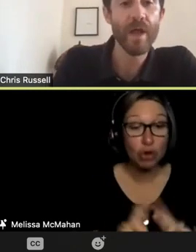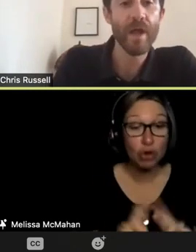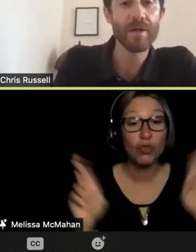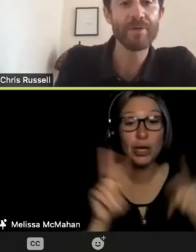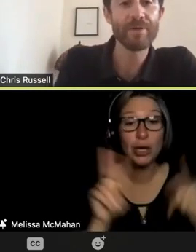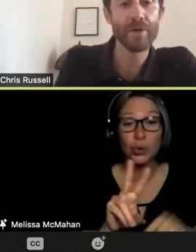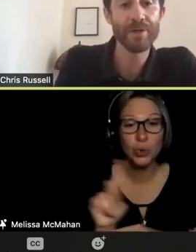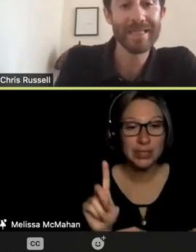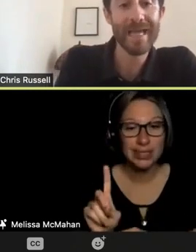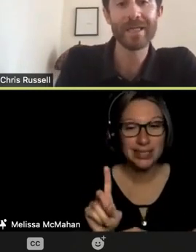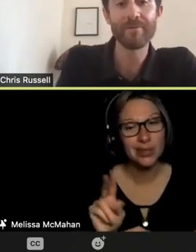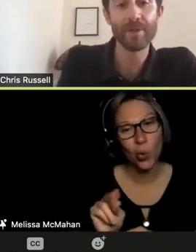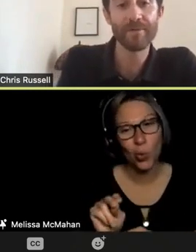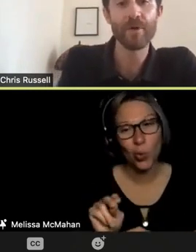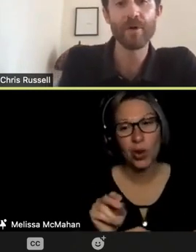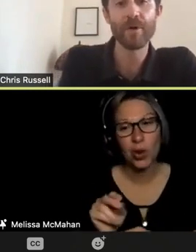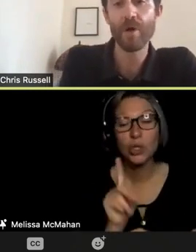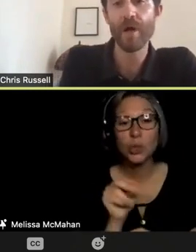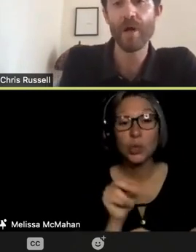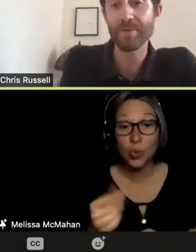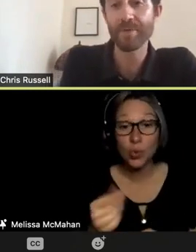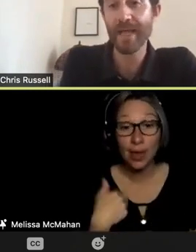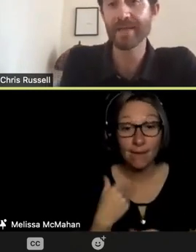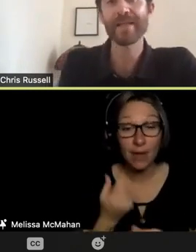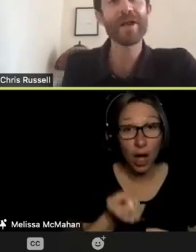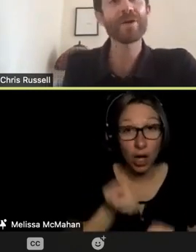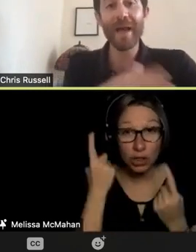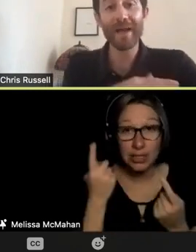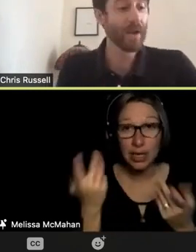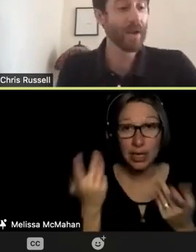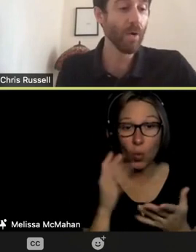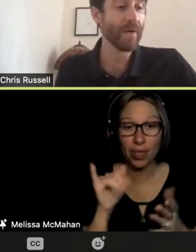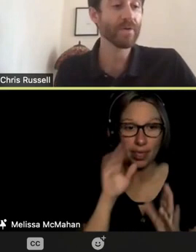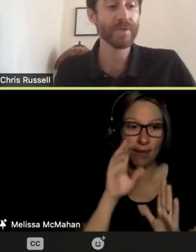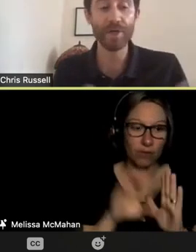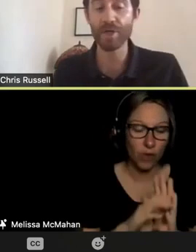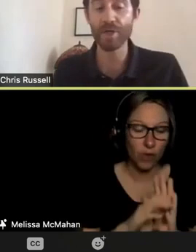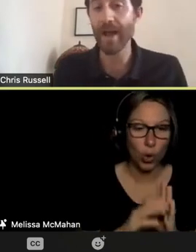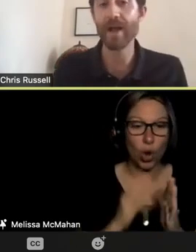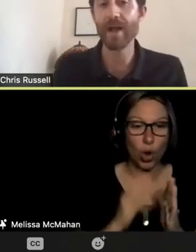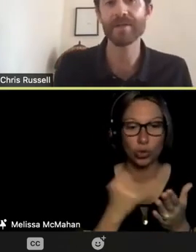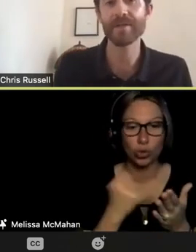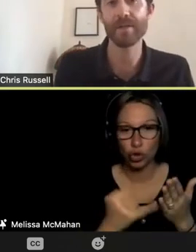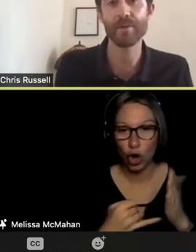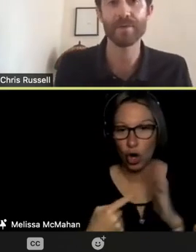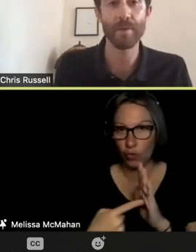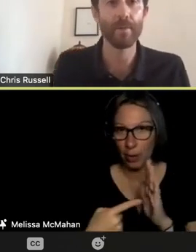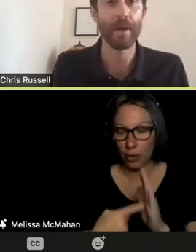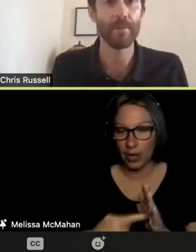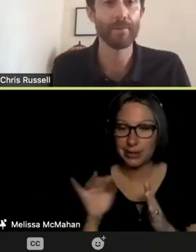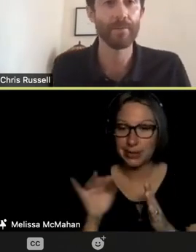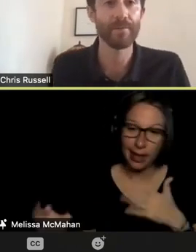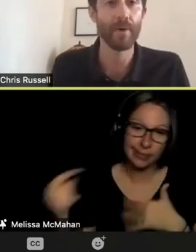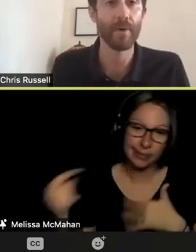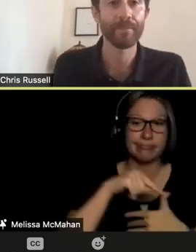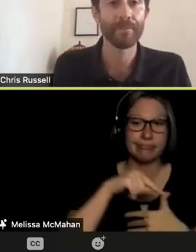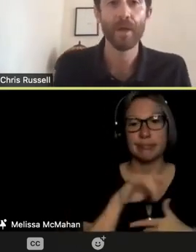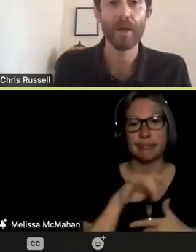materials. Do they also have an understanding of what the photo and drawing represents? And that goes back to that whole conversation about iconicity that we spoke